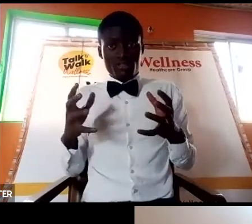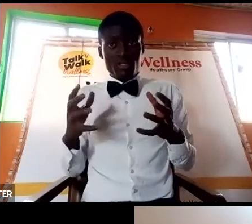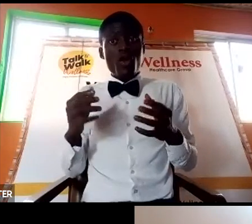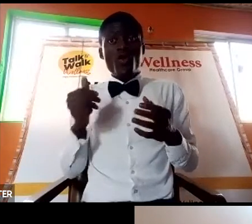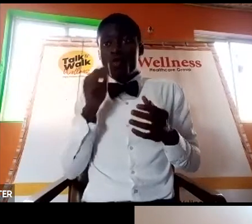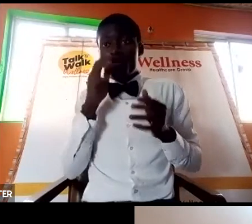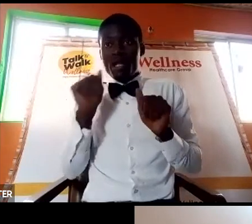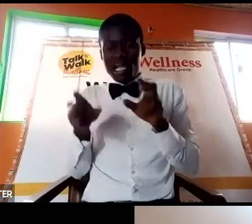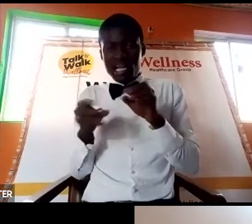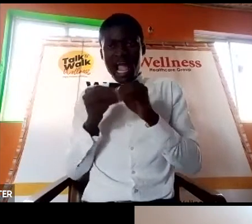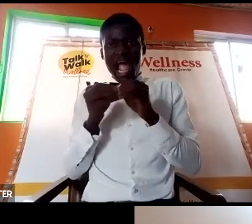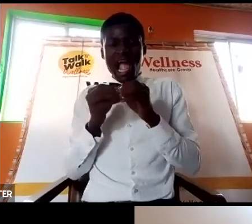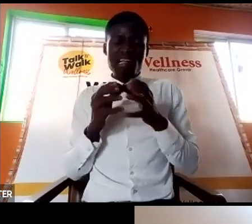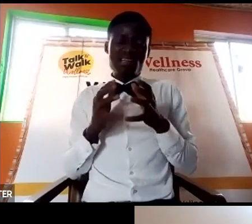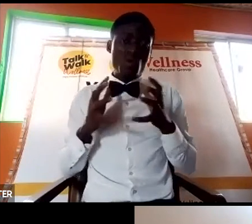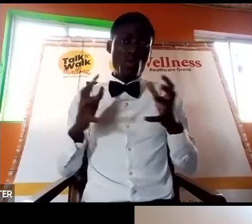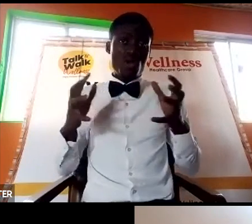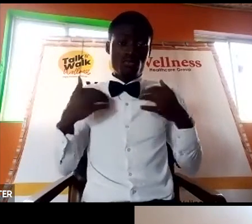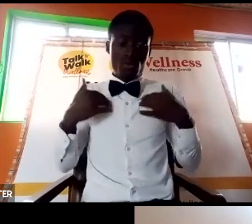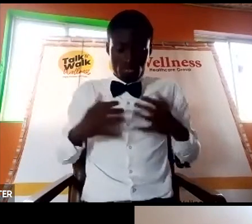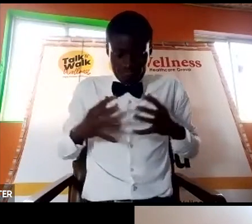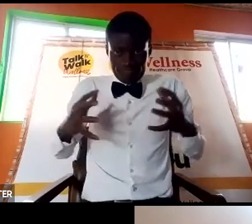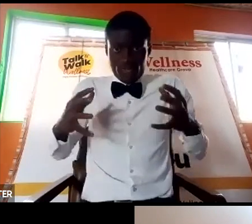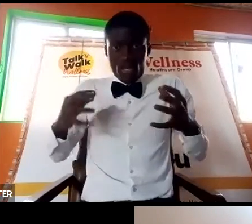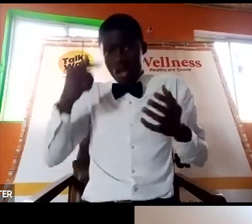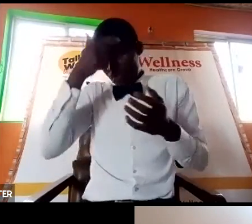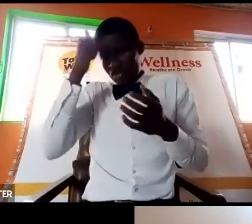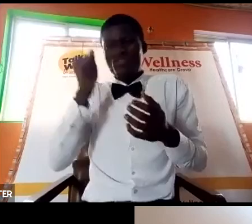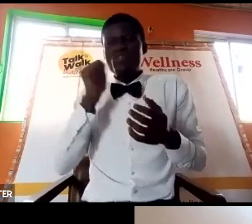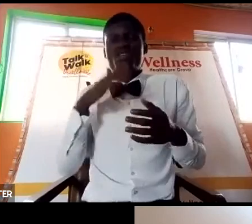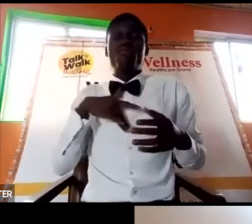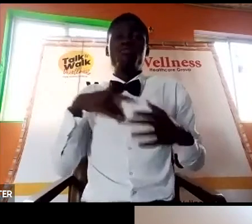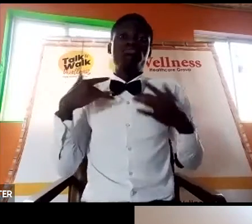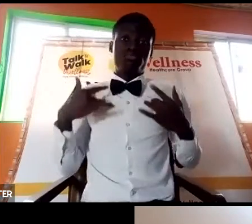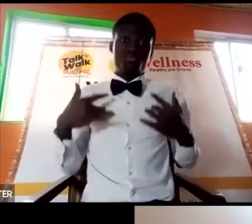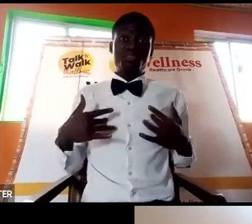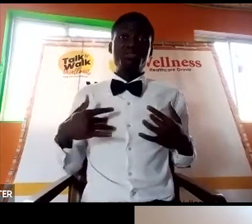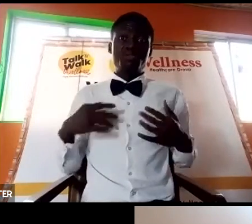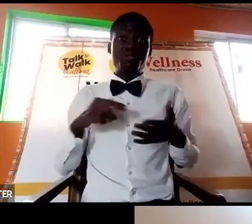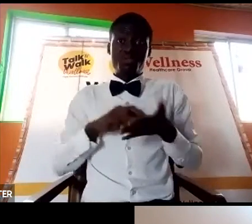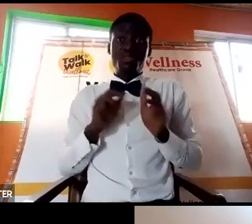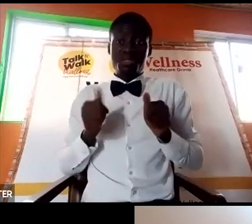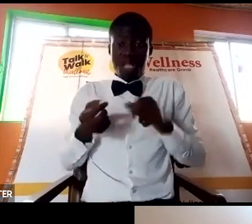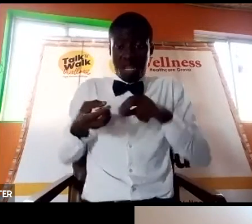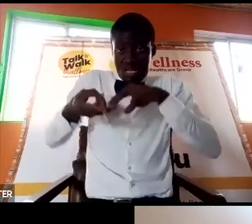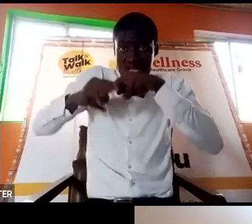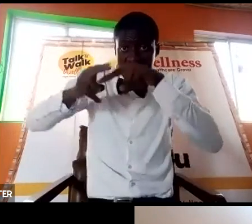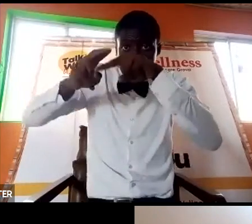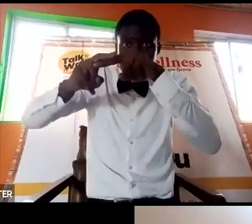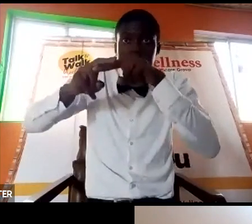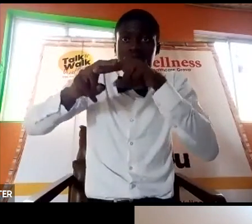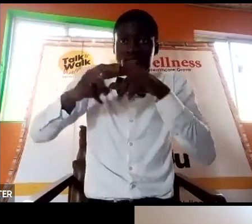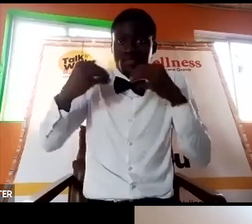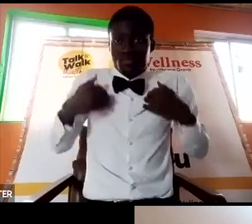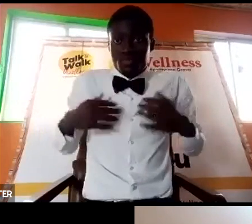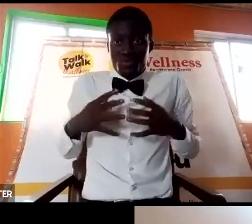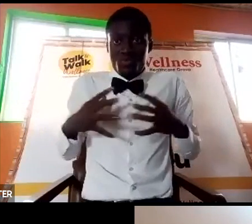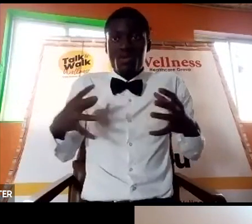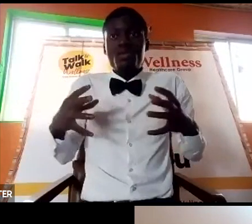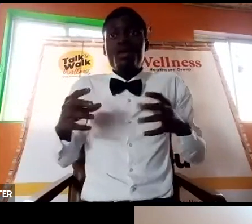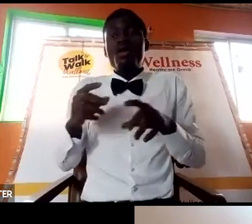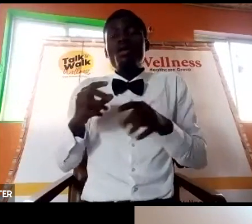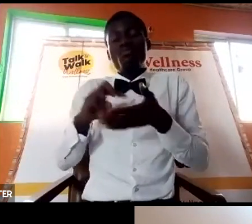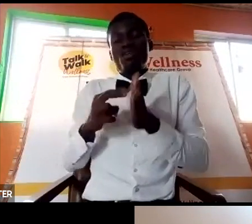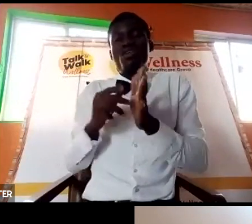her sexual health and her mental health are joined together. So if she's not being fulfilled sexually, mentally she